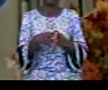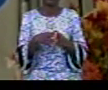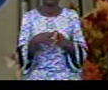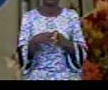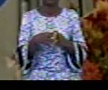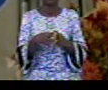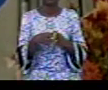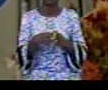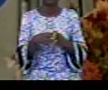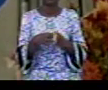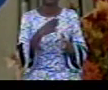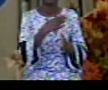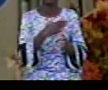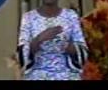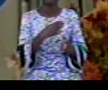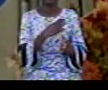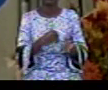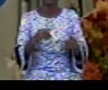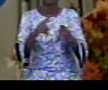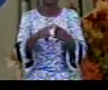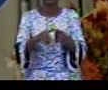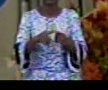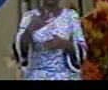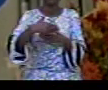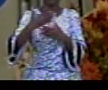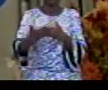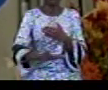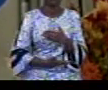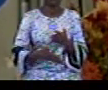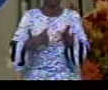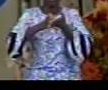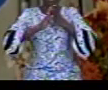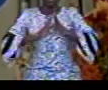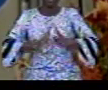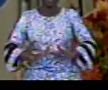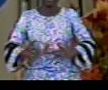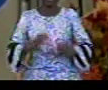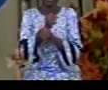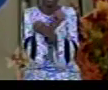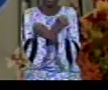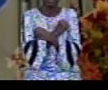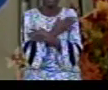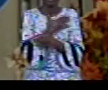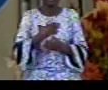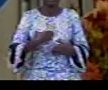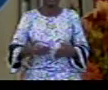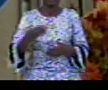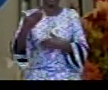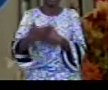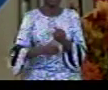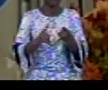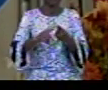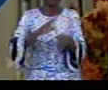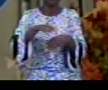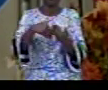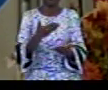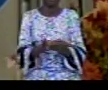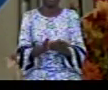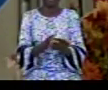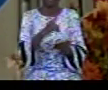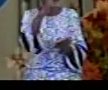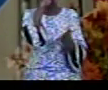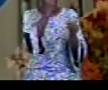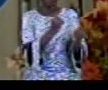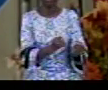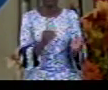hospitable, accommodating, peace-loving, and tolerant to all faiths. And that is why I have determined, in